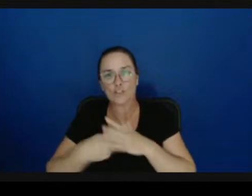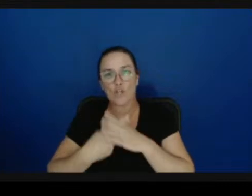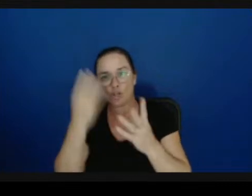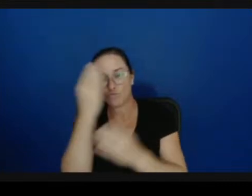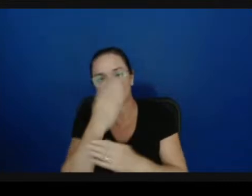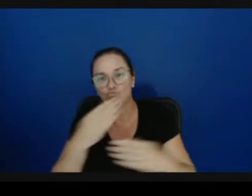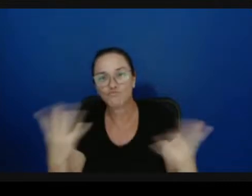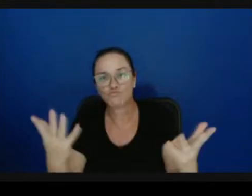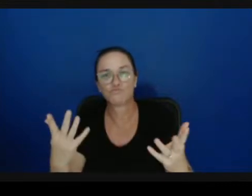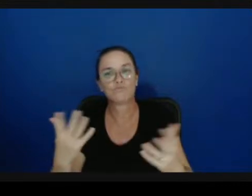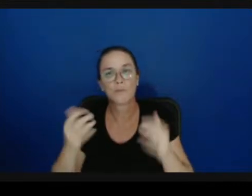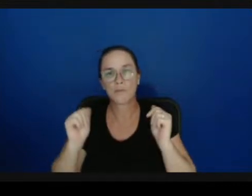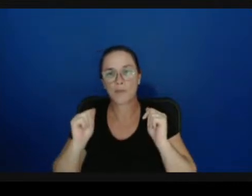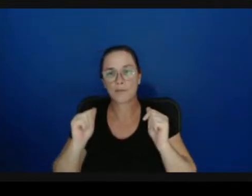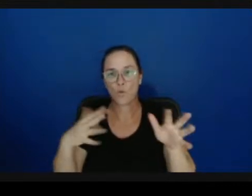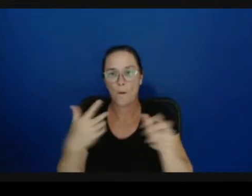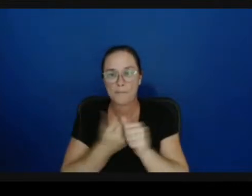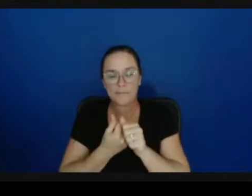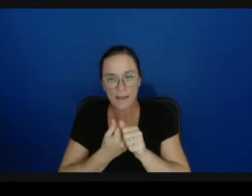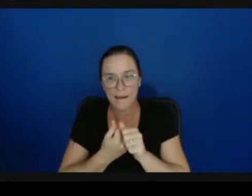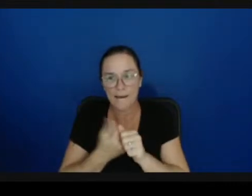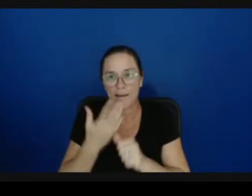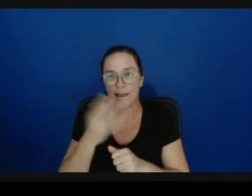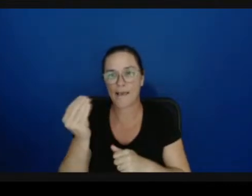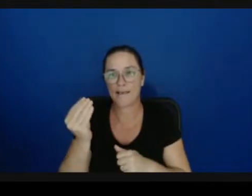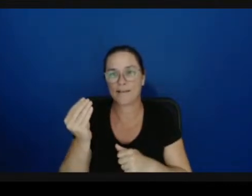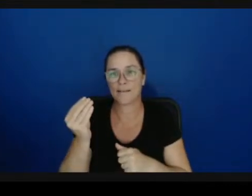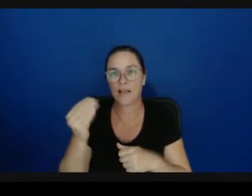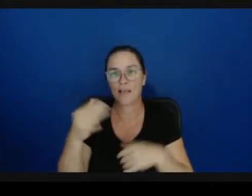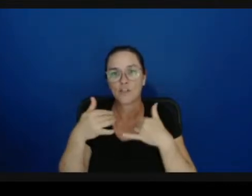and be able to update, and they're still